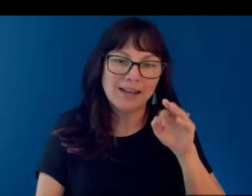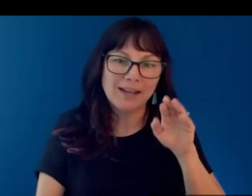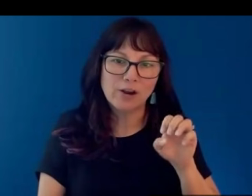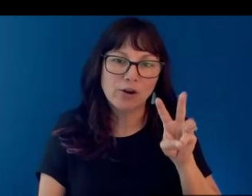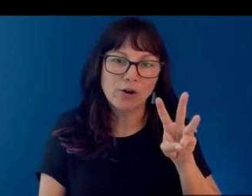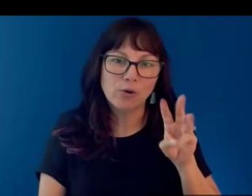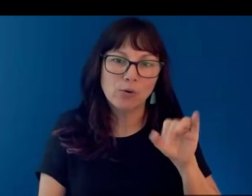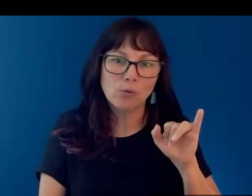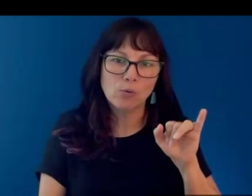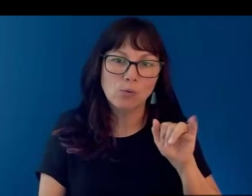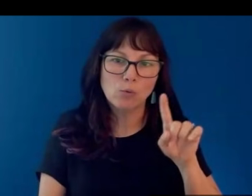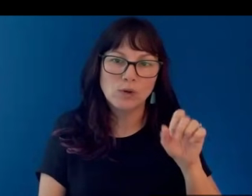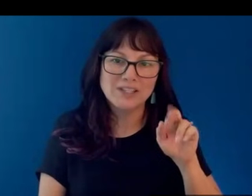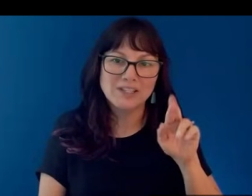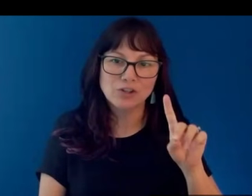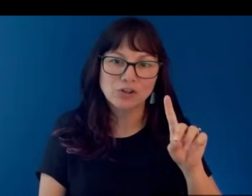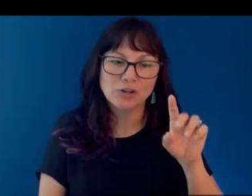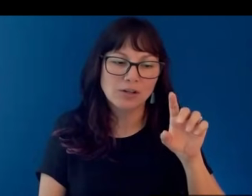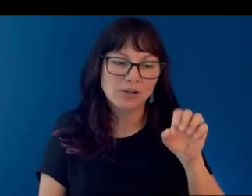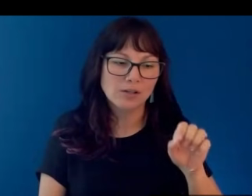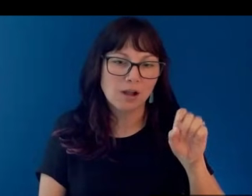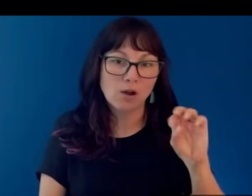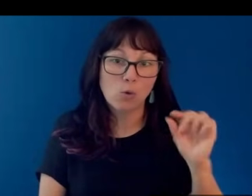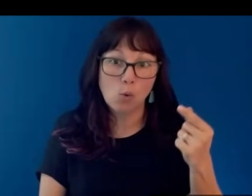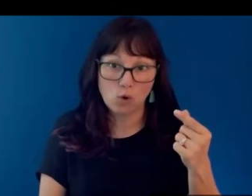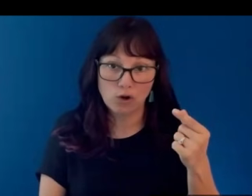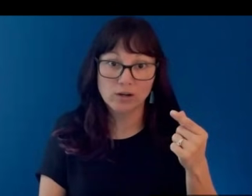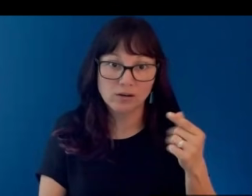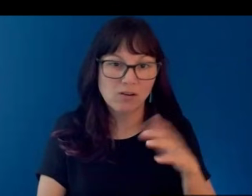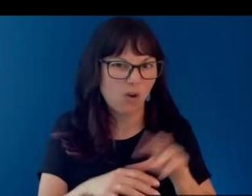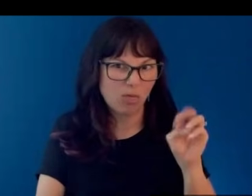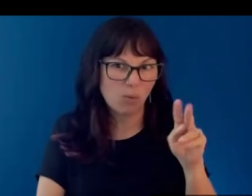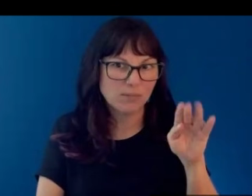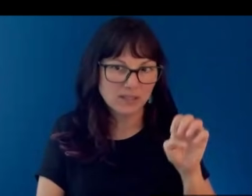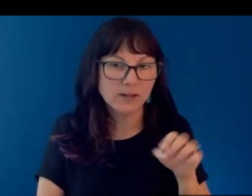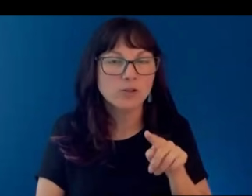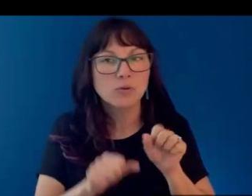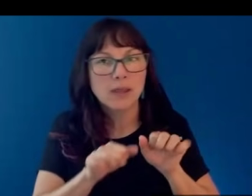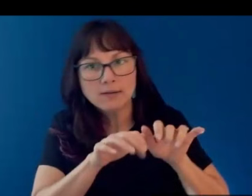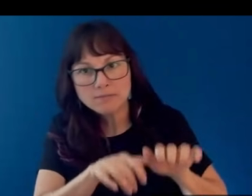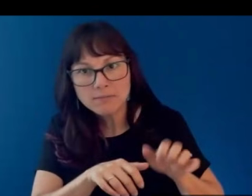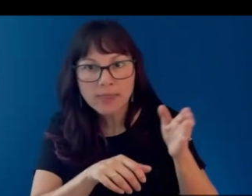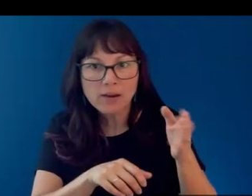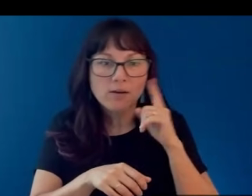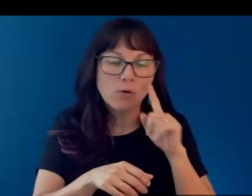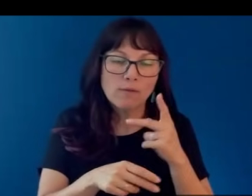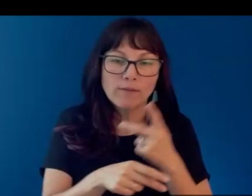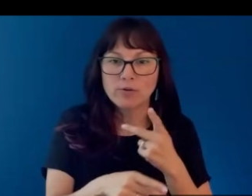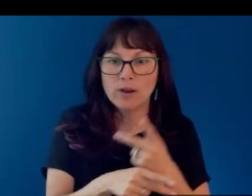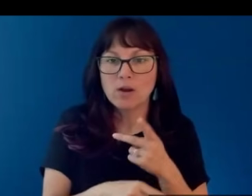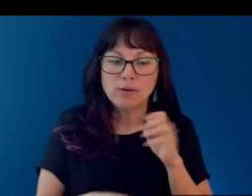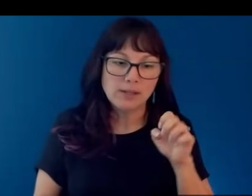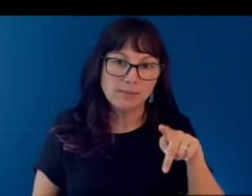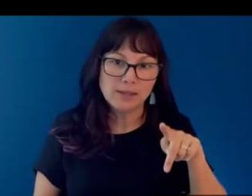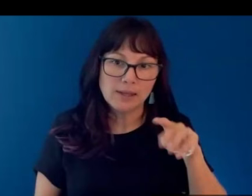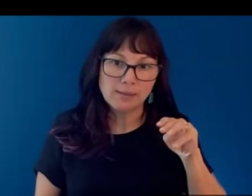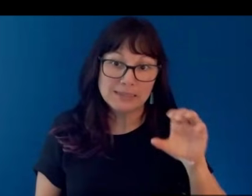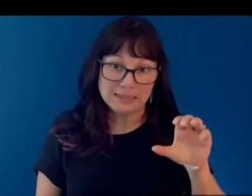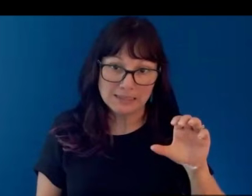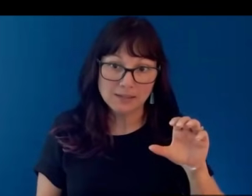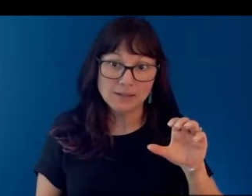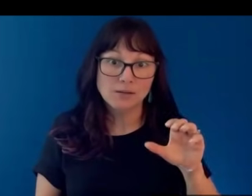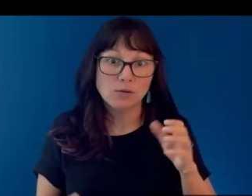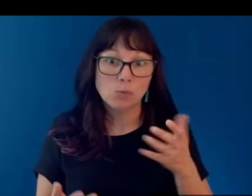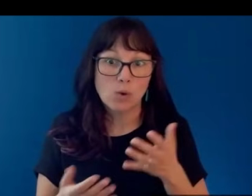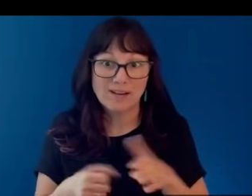medicarewizard.org on the website. And you could input some information in there to figure out EPMC coverage and